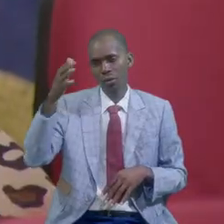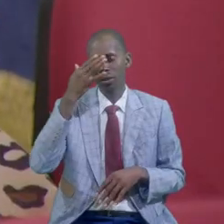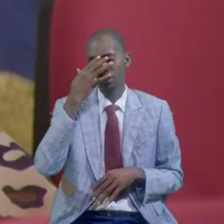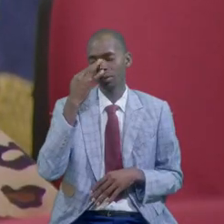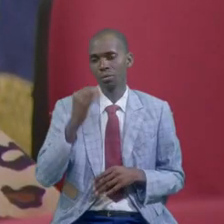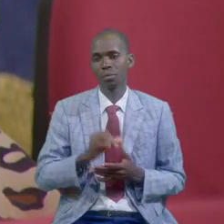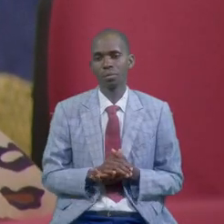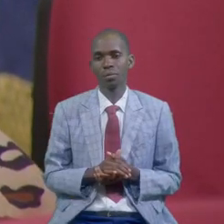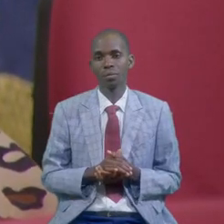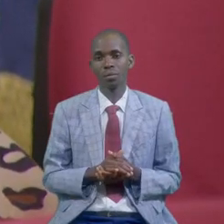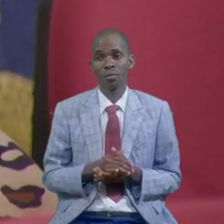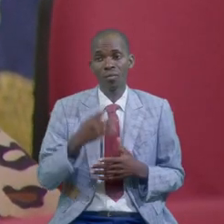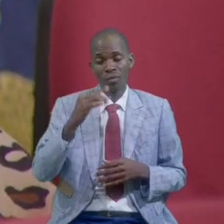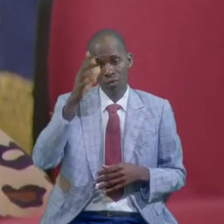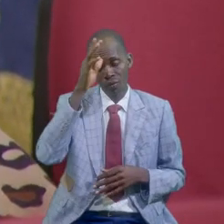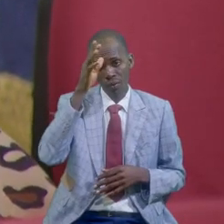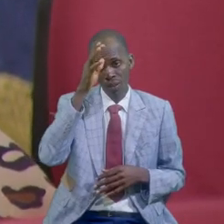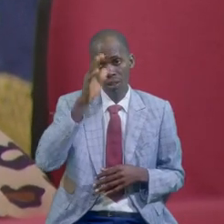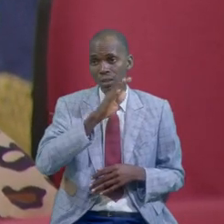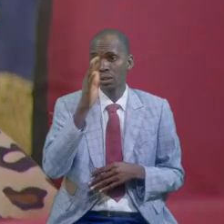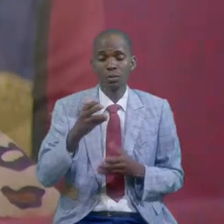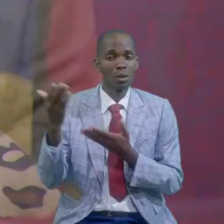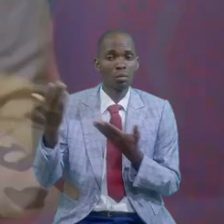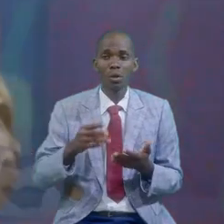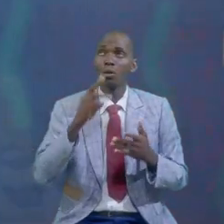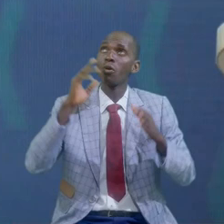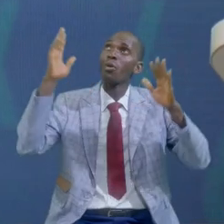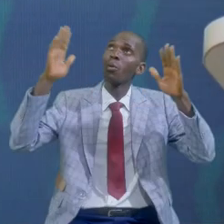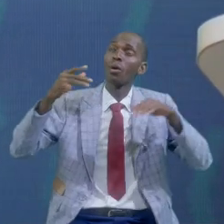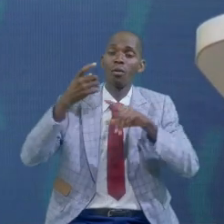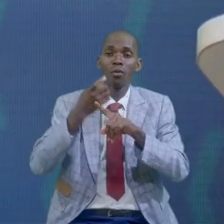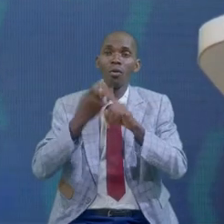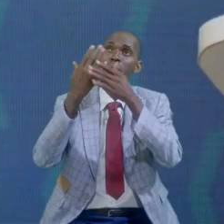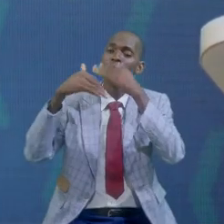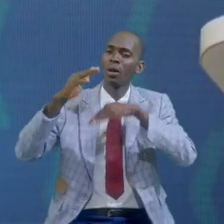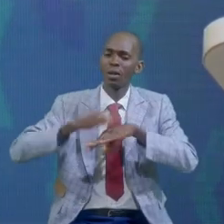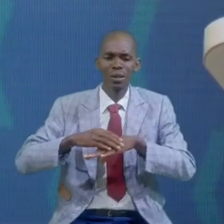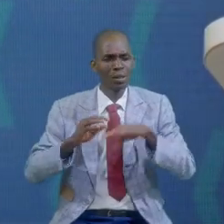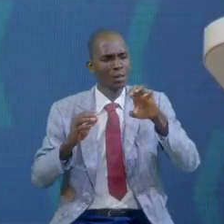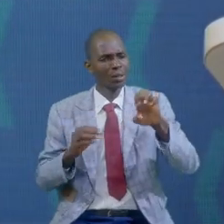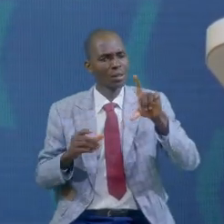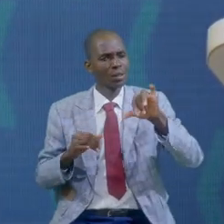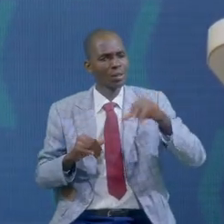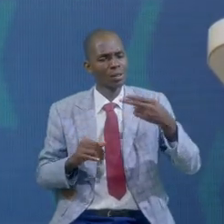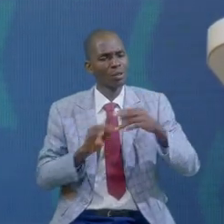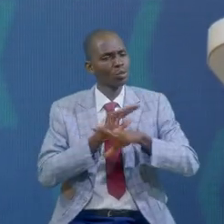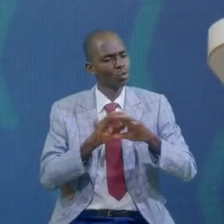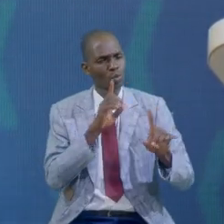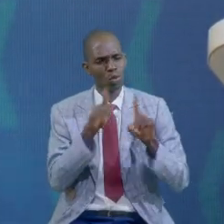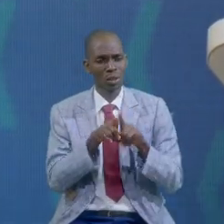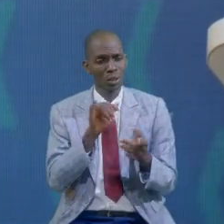The father did not bring rain from heaven. Elijah, don't talk like that. You are